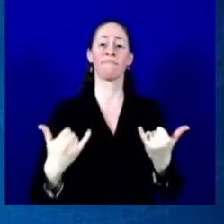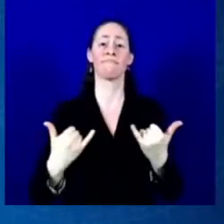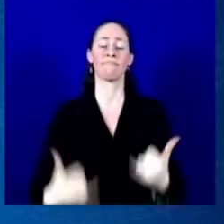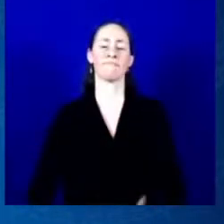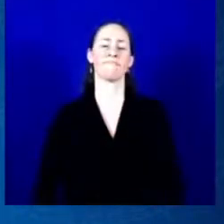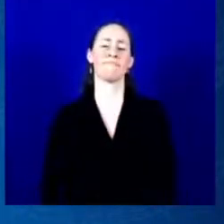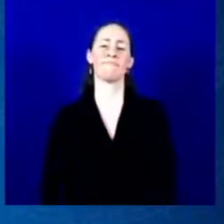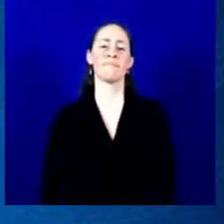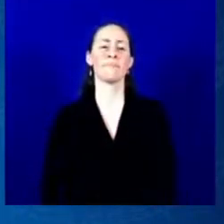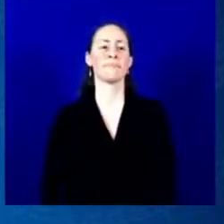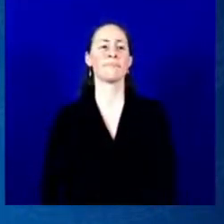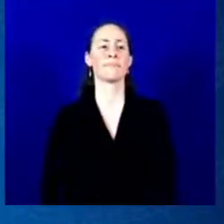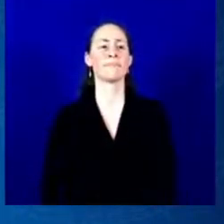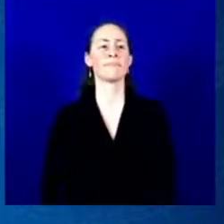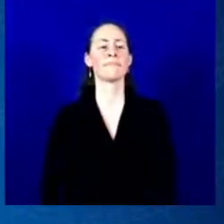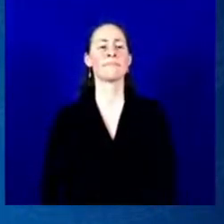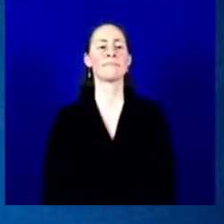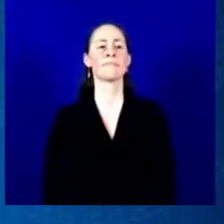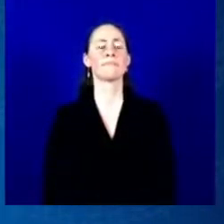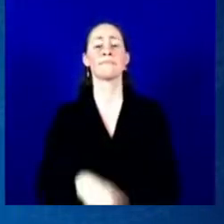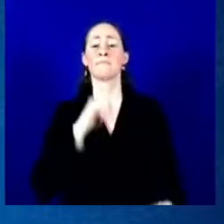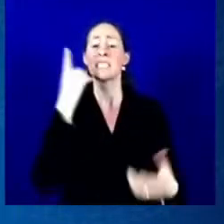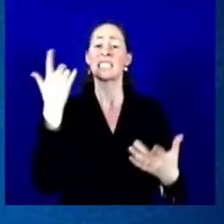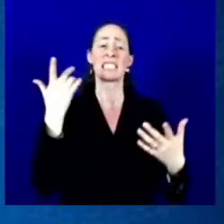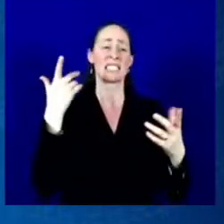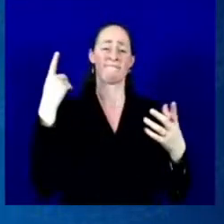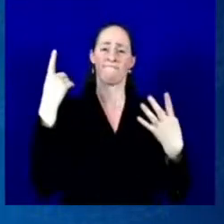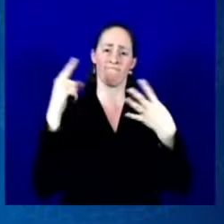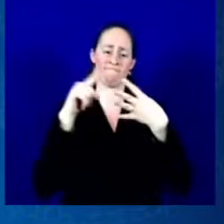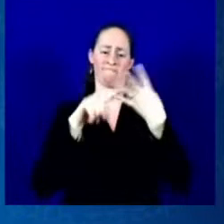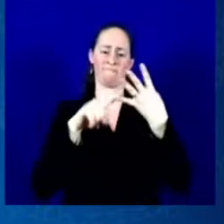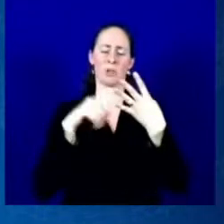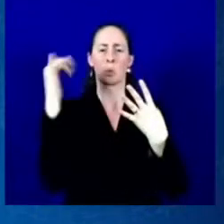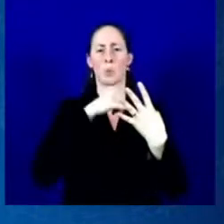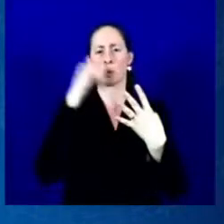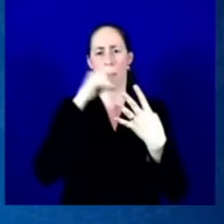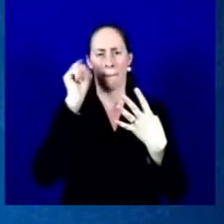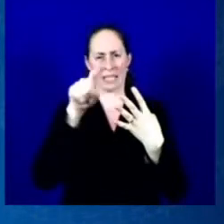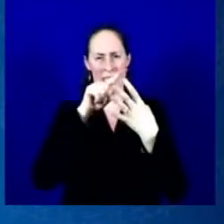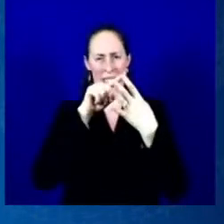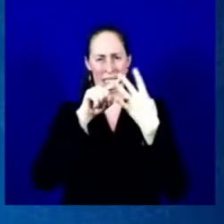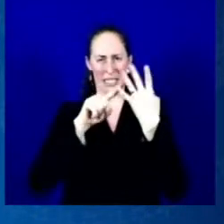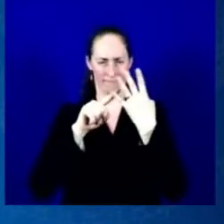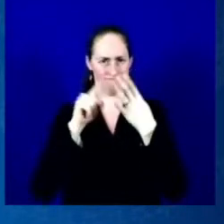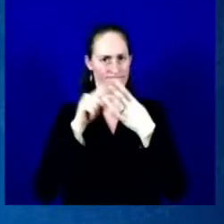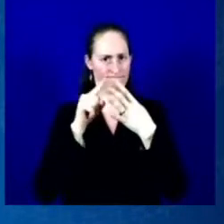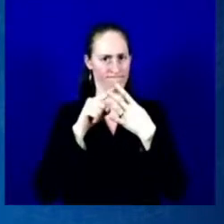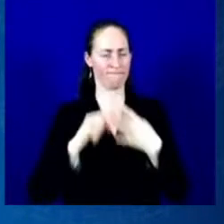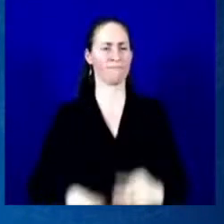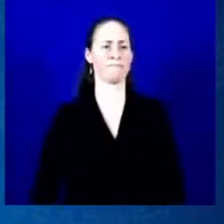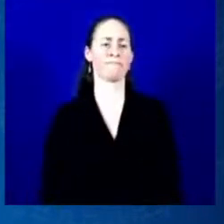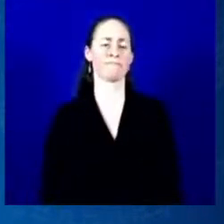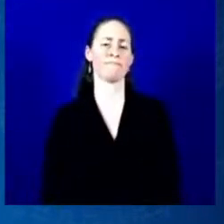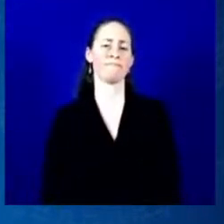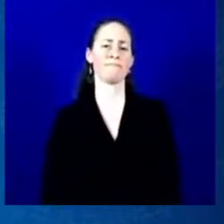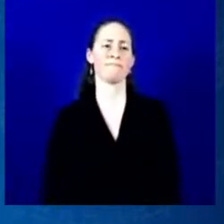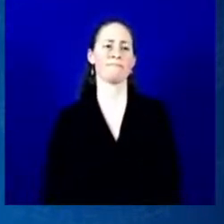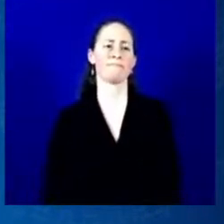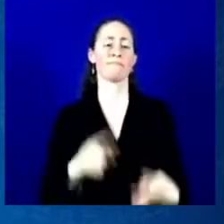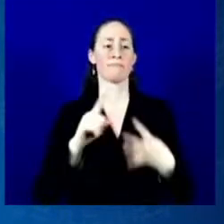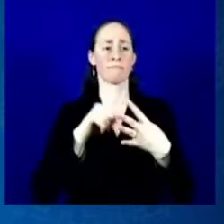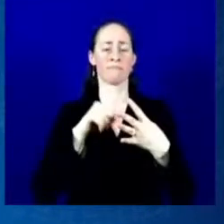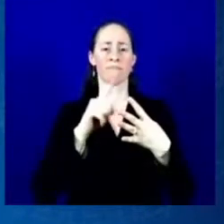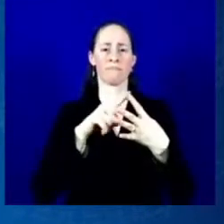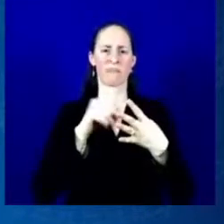turn America. First is access to good education. When this nation made 12 years of public